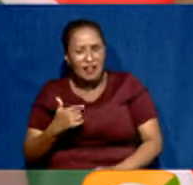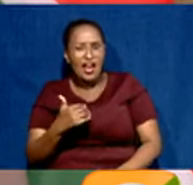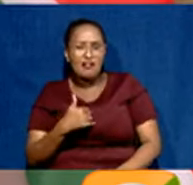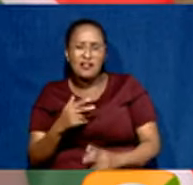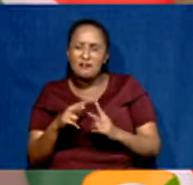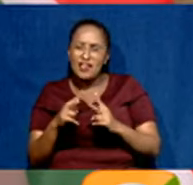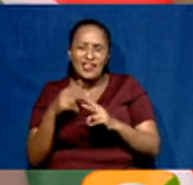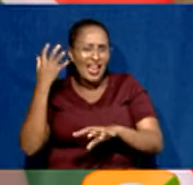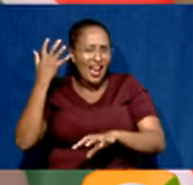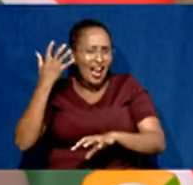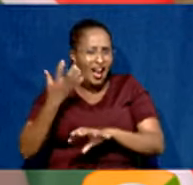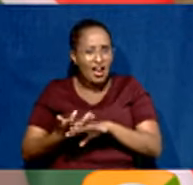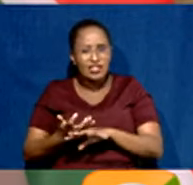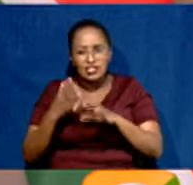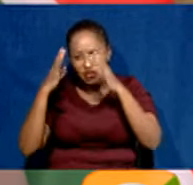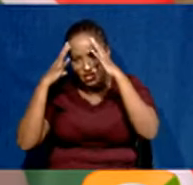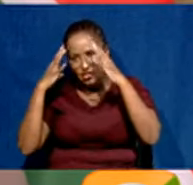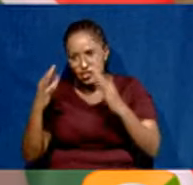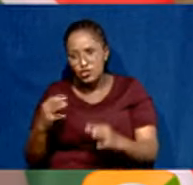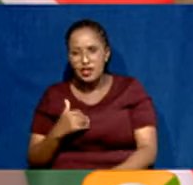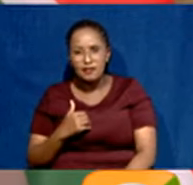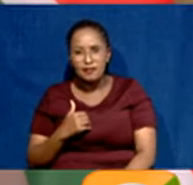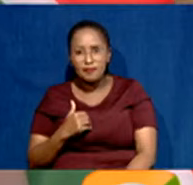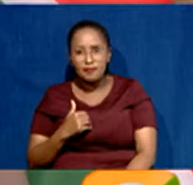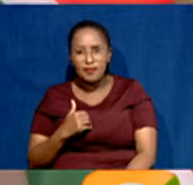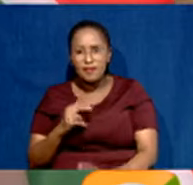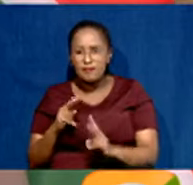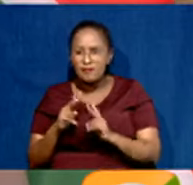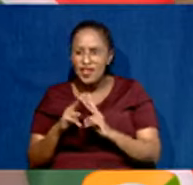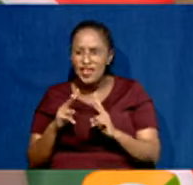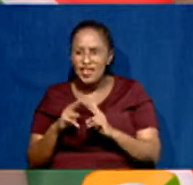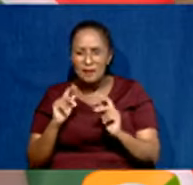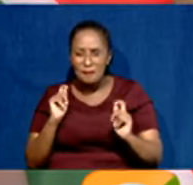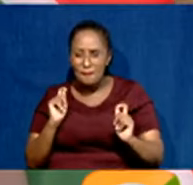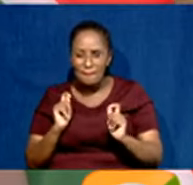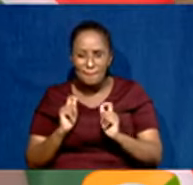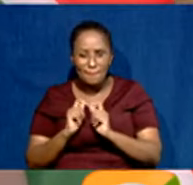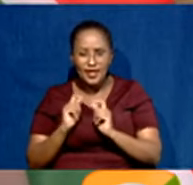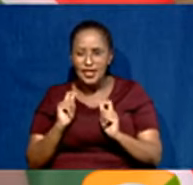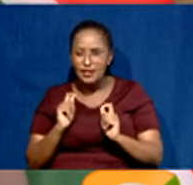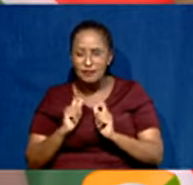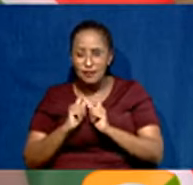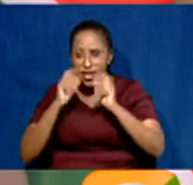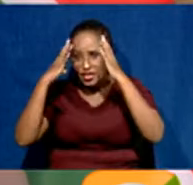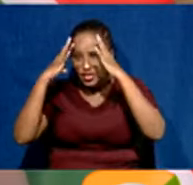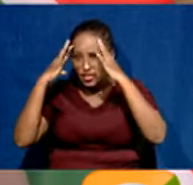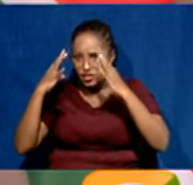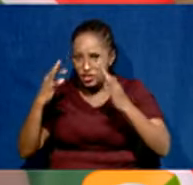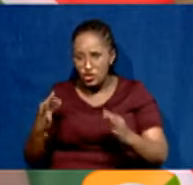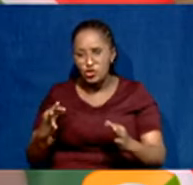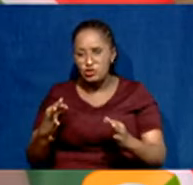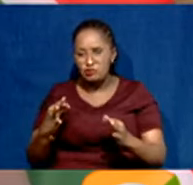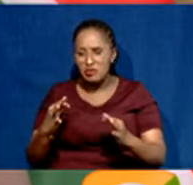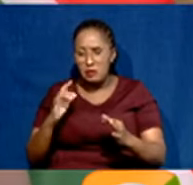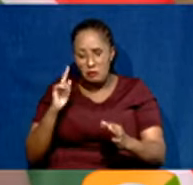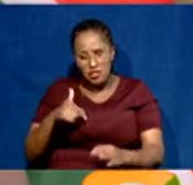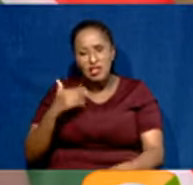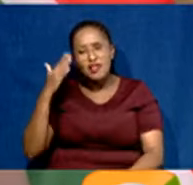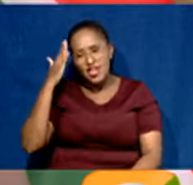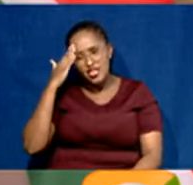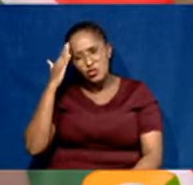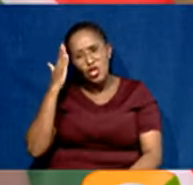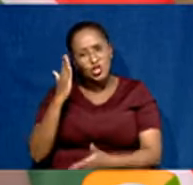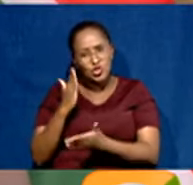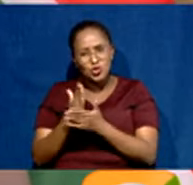difficult decisions, you know, very painful decisions, decisions that I know they will